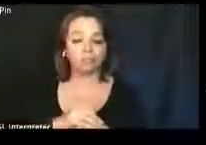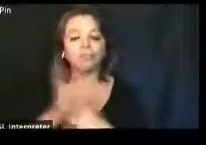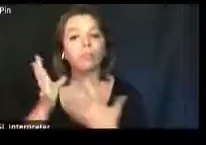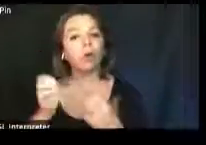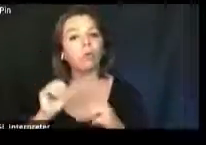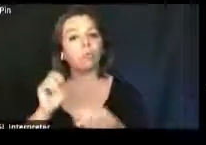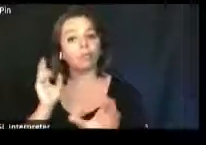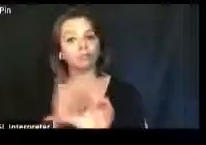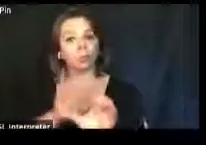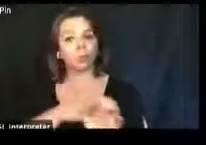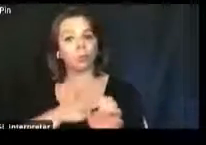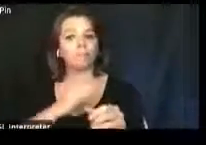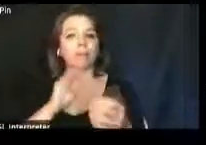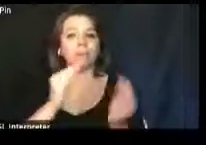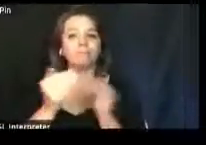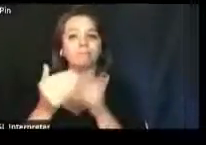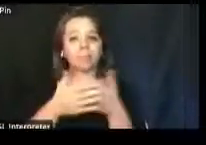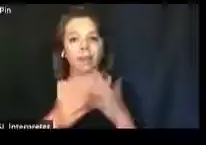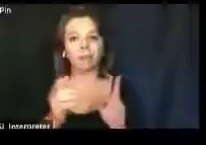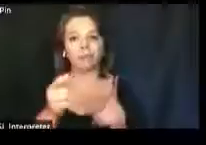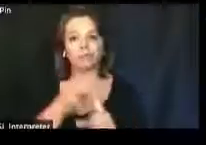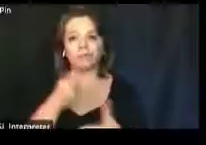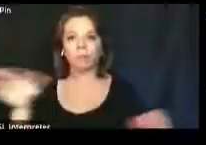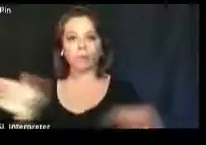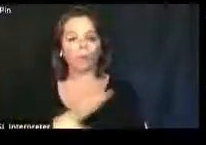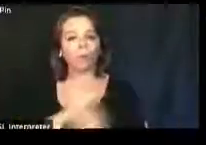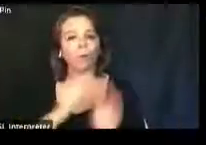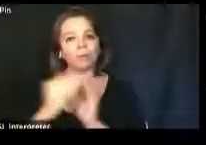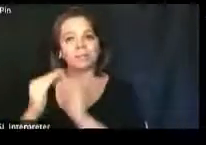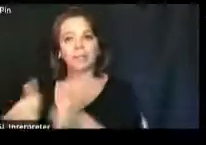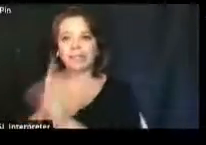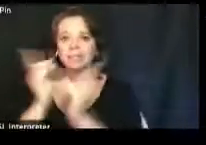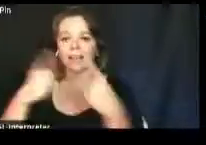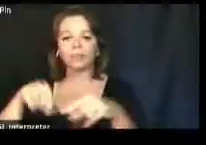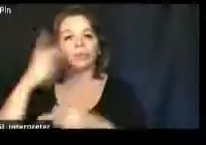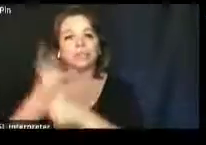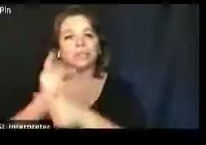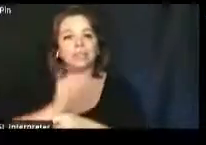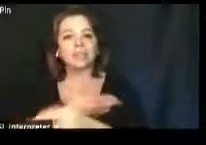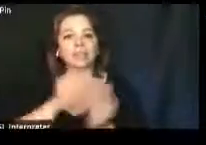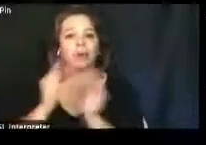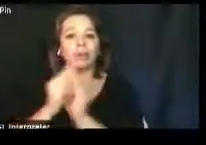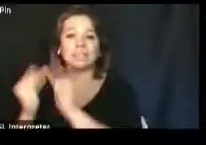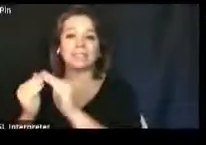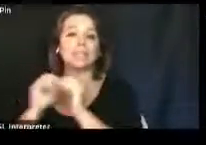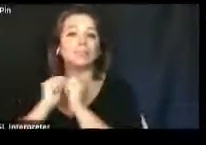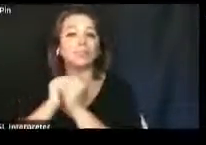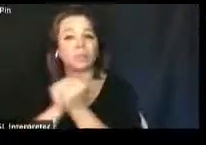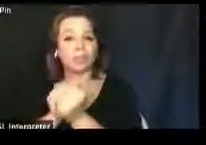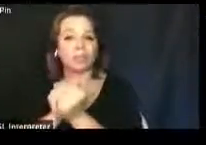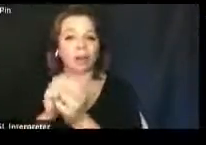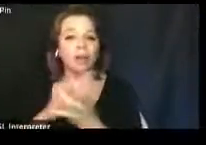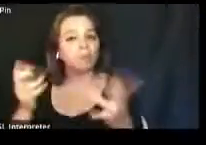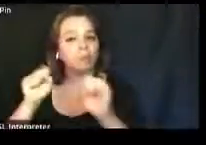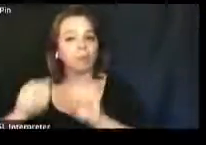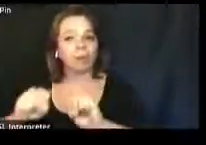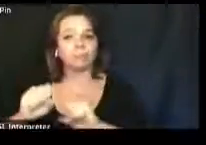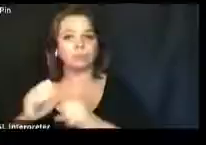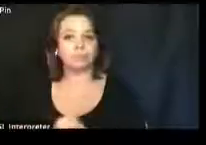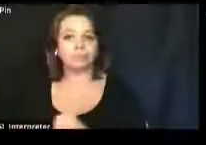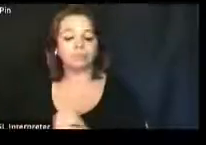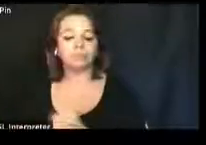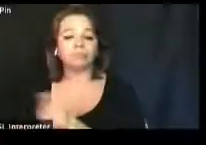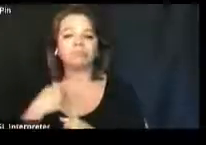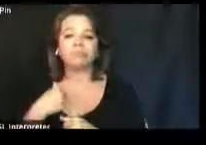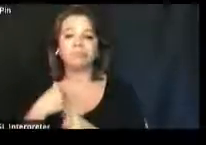across the city and ask that you keep our city together as much as possible. I am